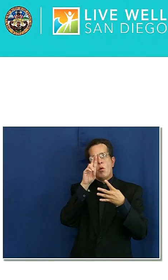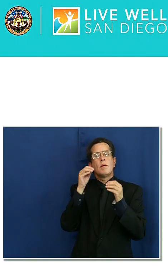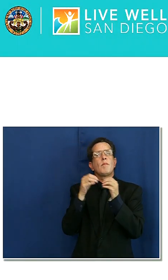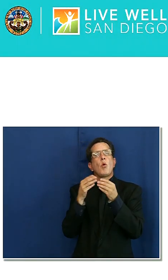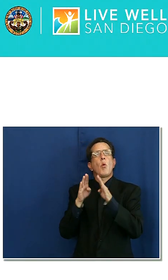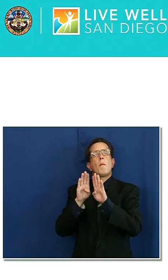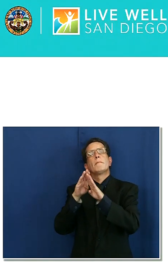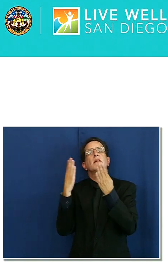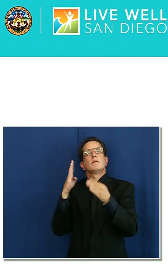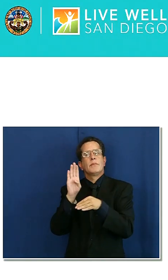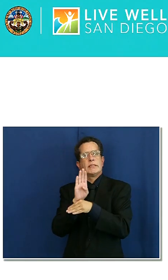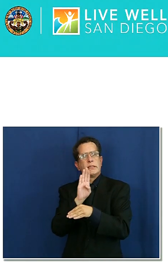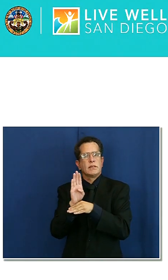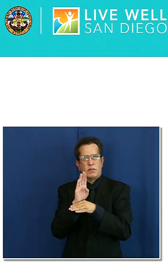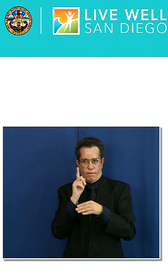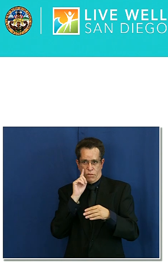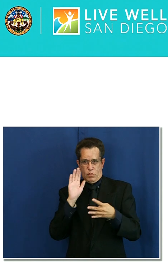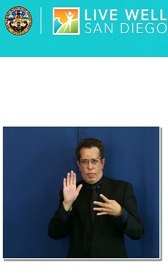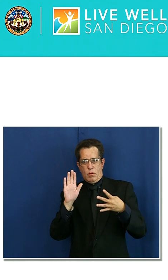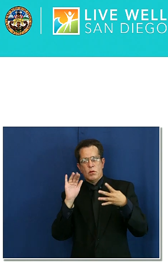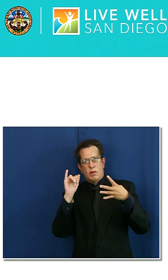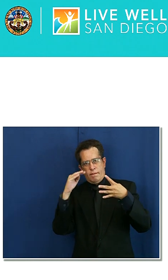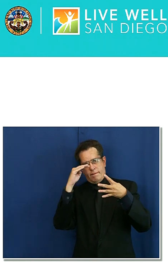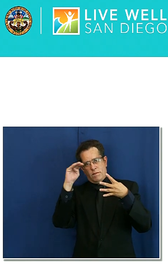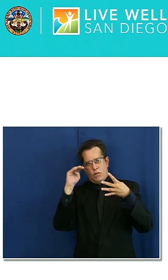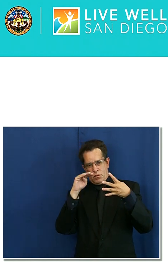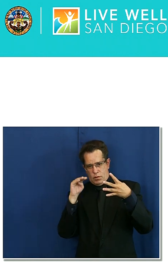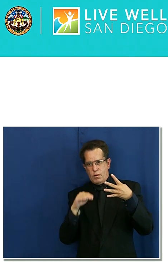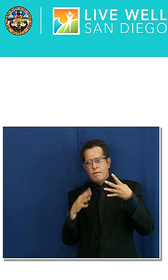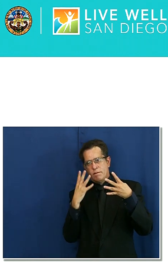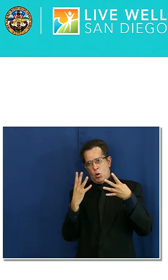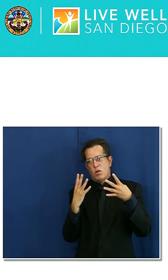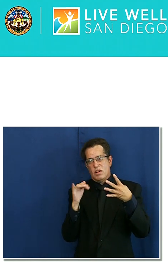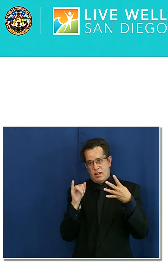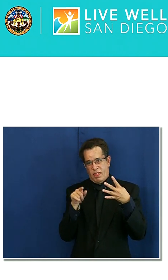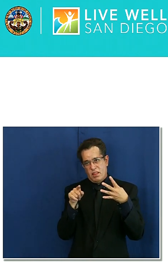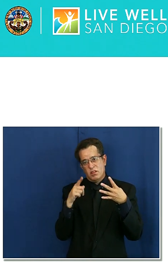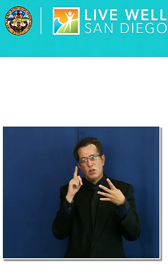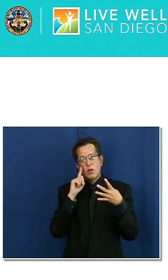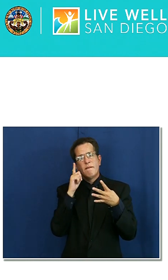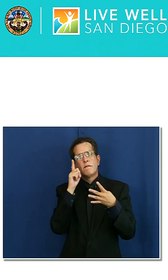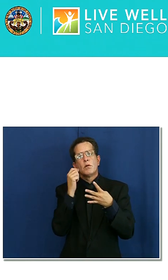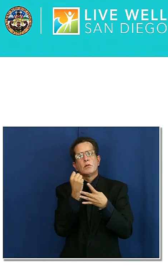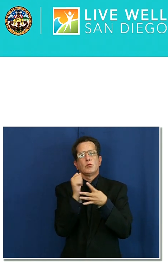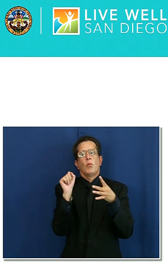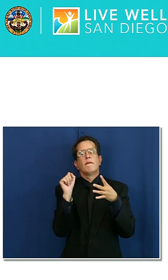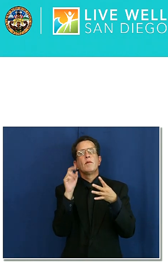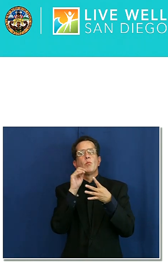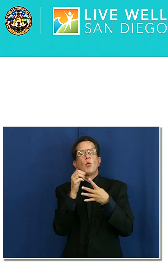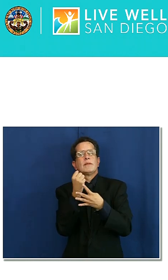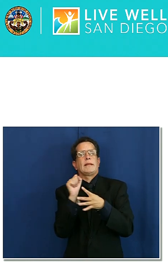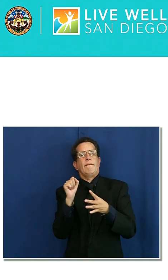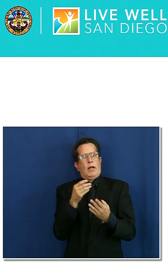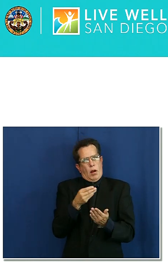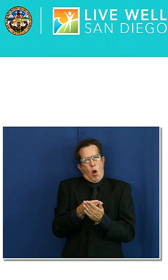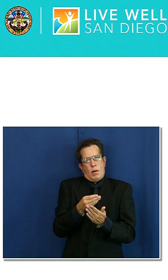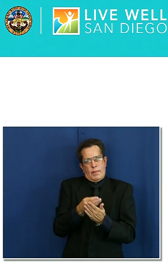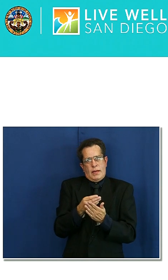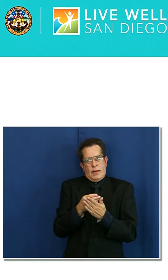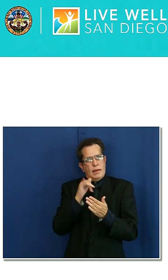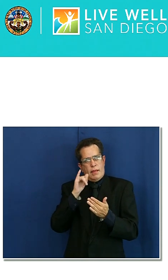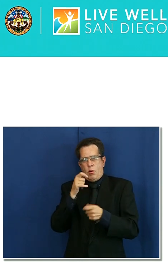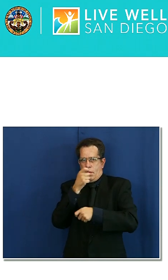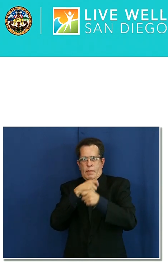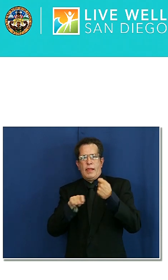restrictions on activities. The Blueprint for a Safer Economy replaces the county